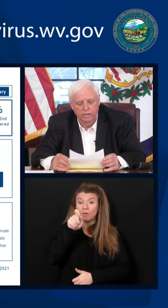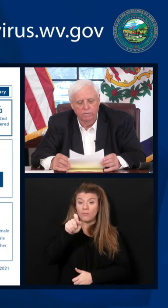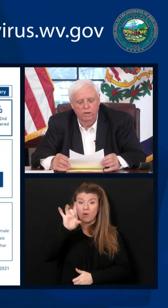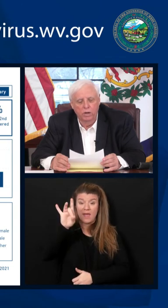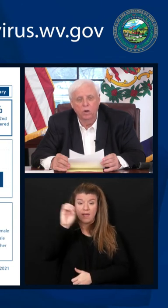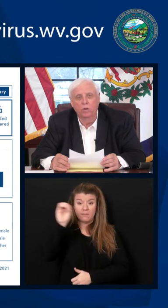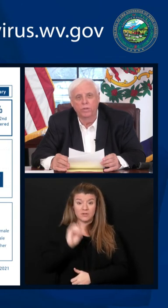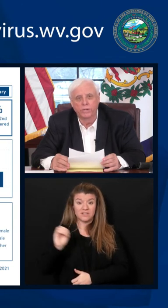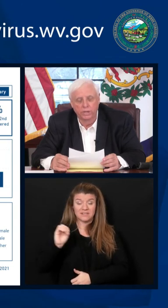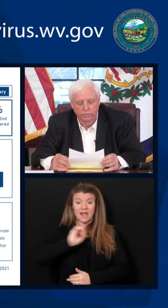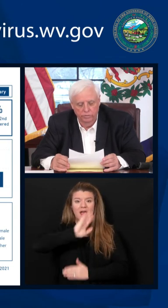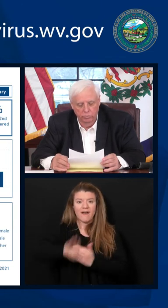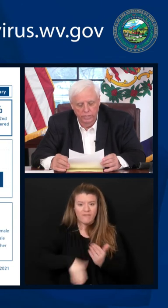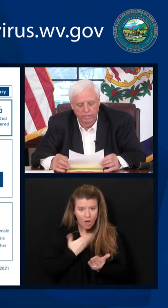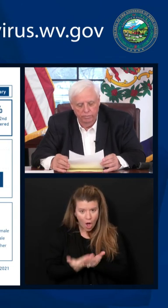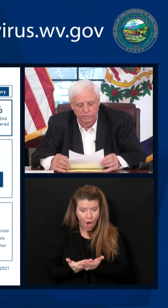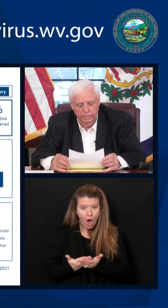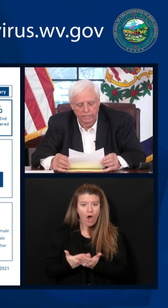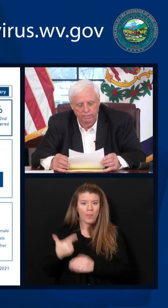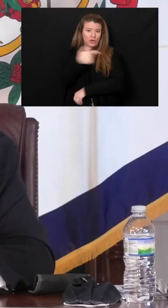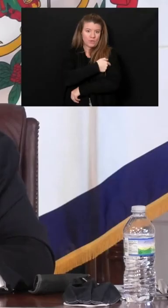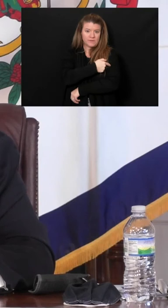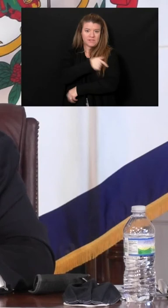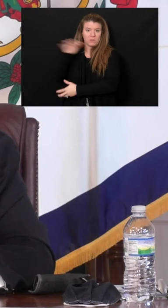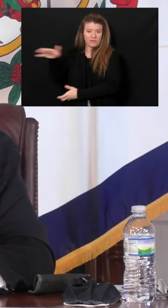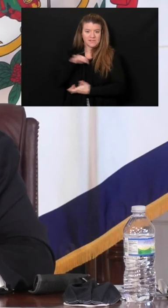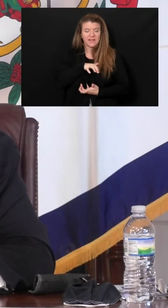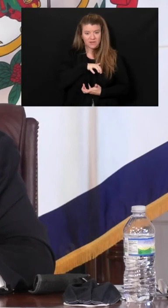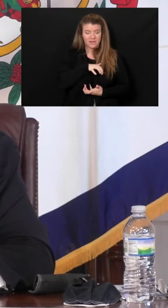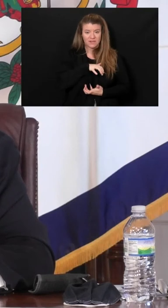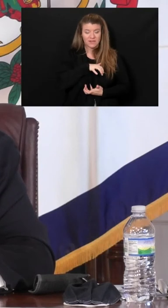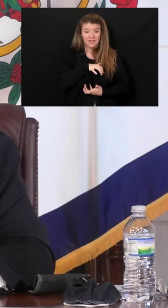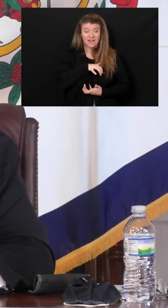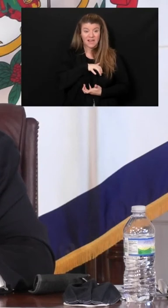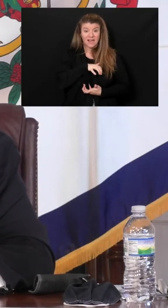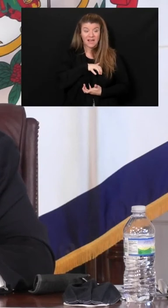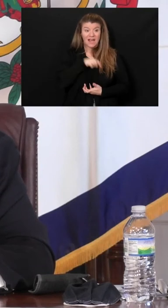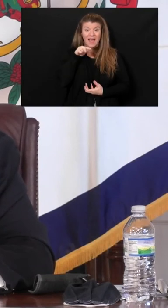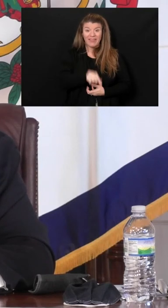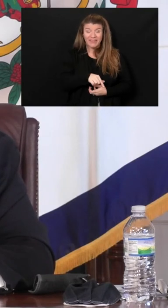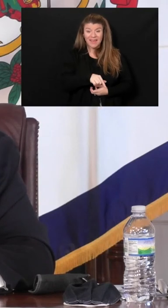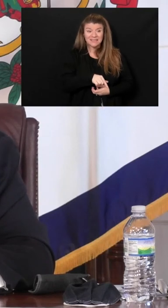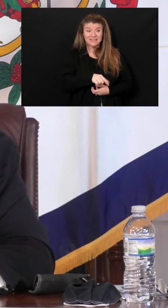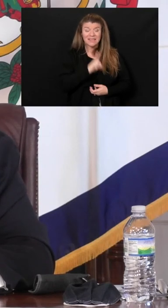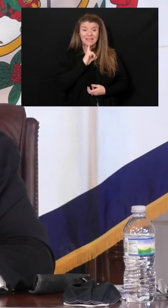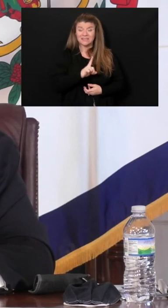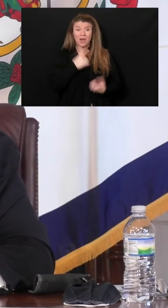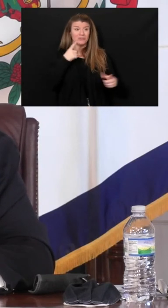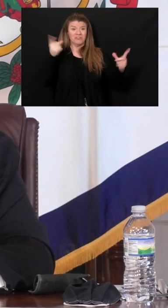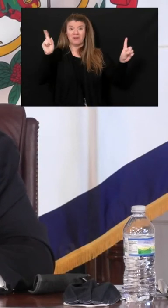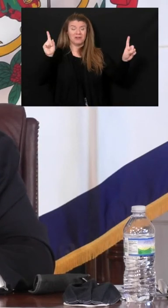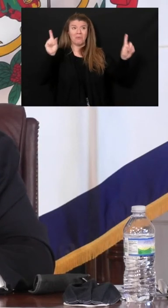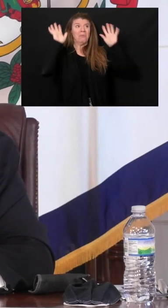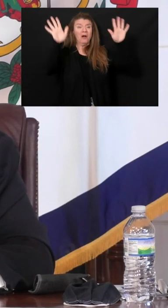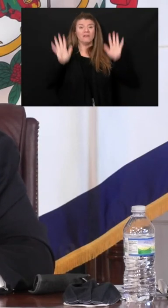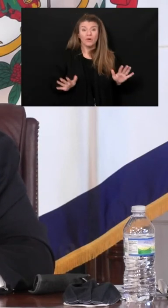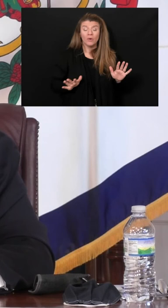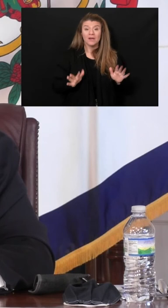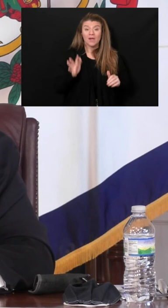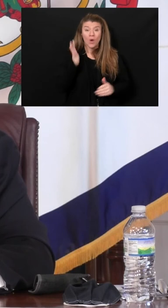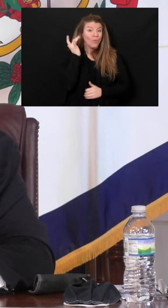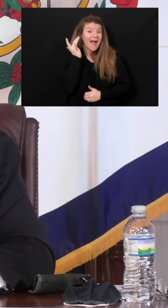102.8% of all the doses we have received. And this is a monstrous achievement and everything, because